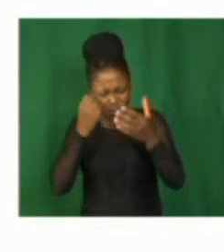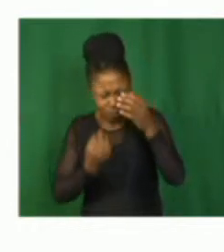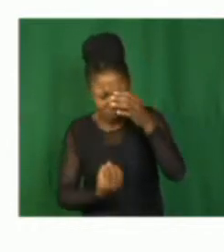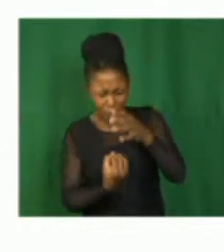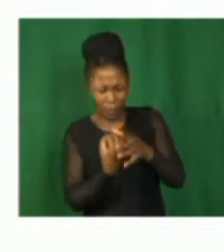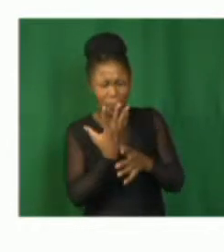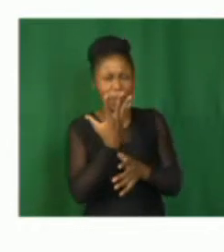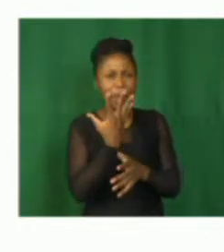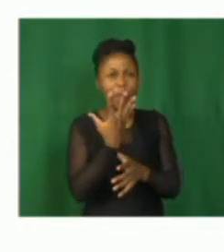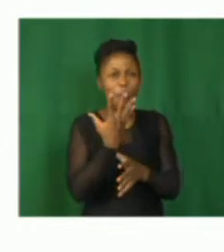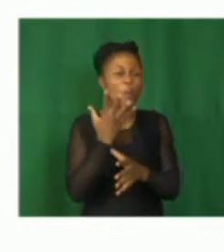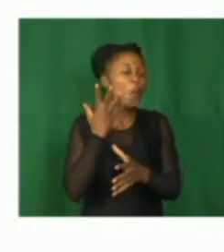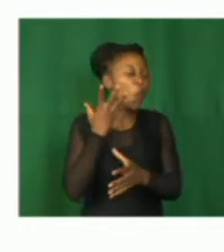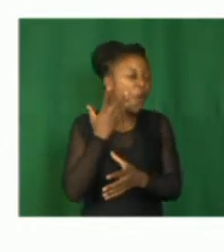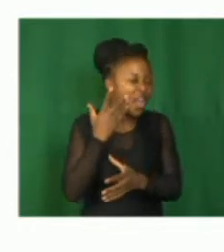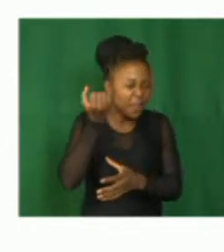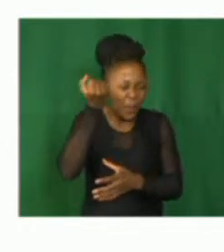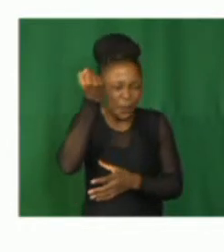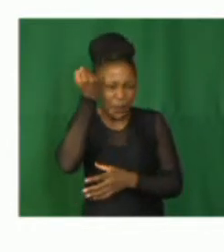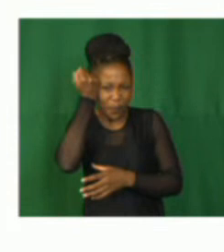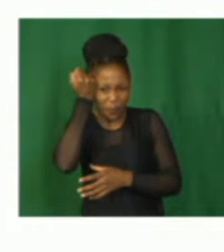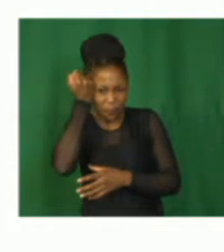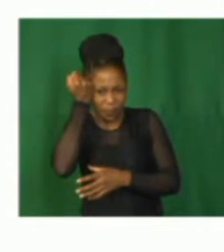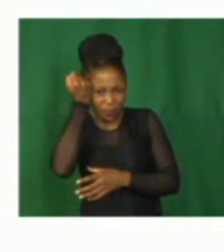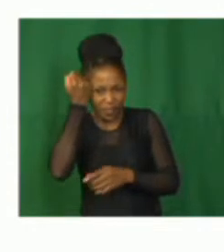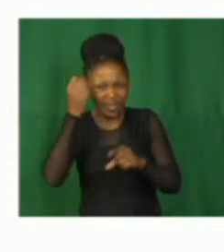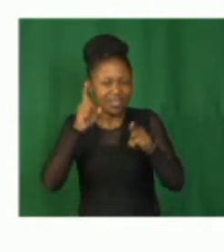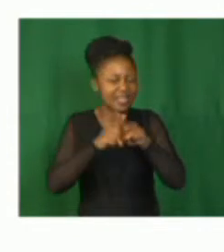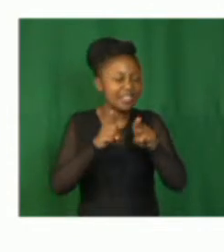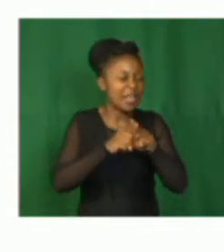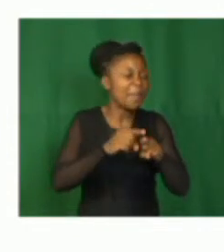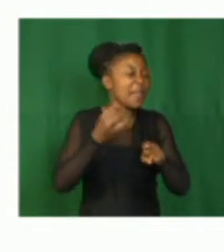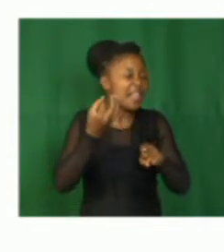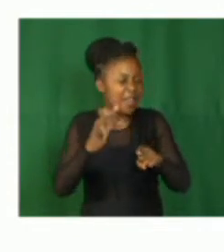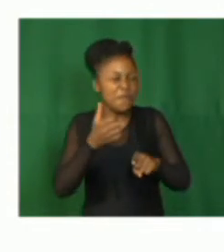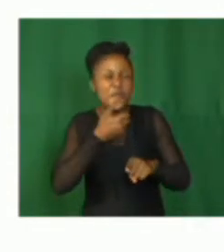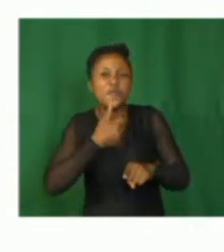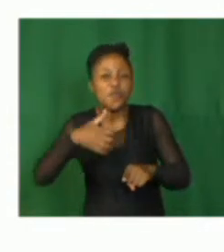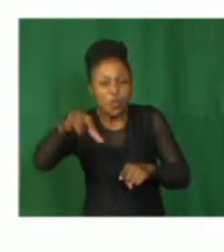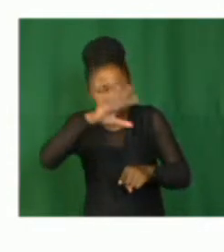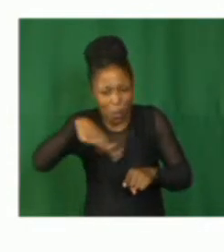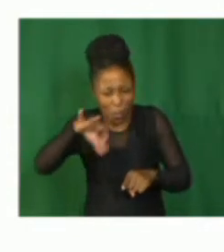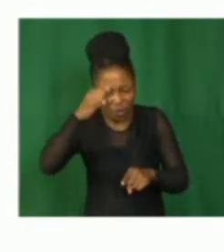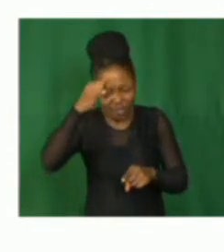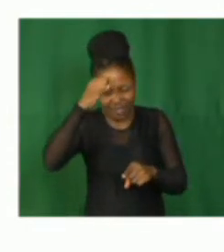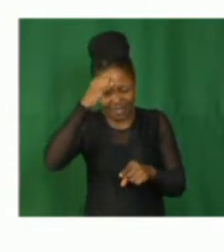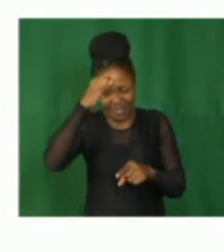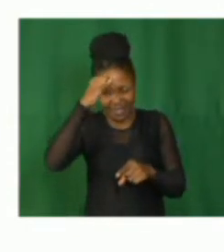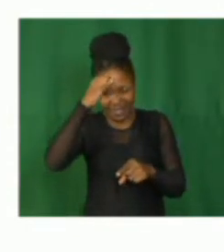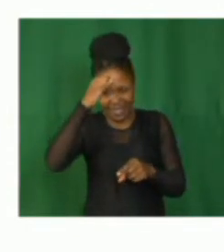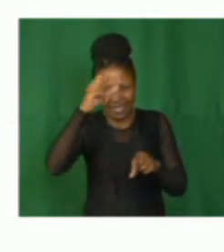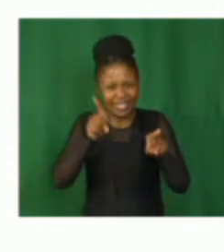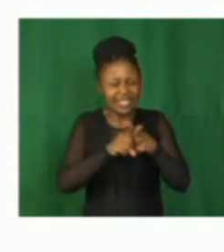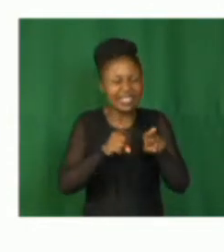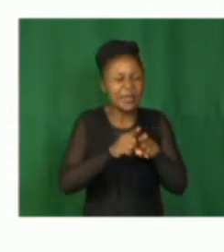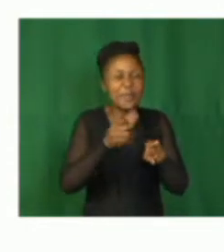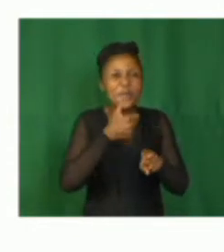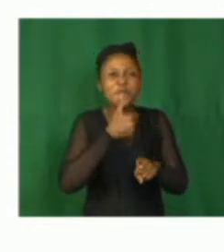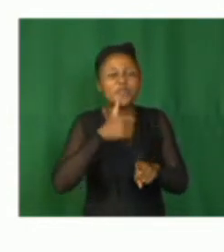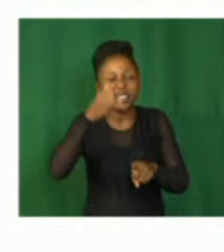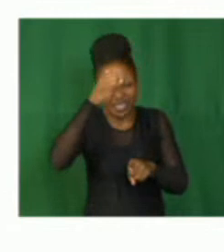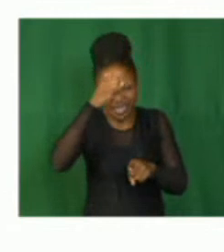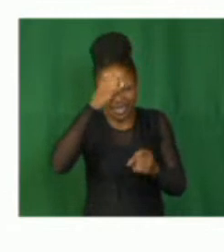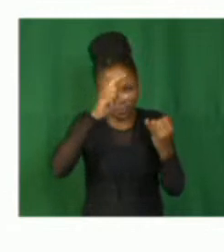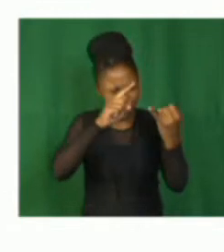the proficient use of all reading skills, which are phonemic knowledge. So these are the reading skills